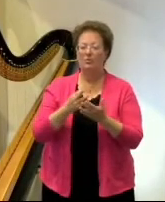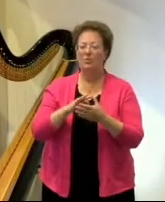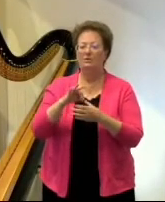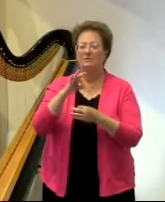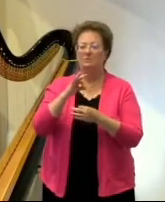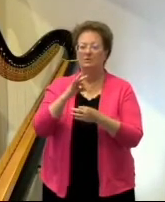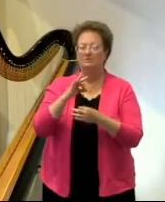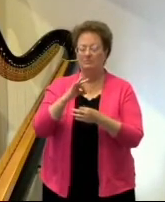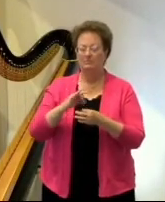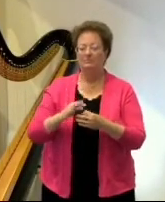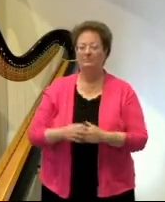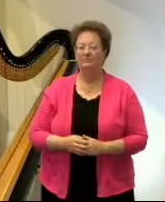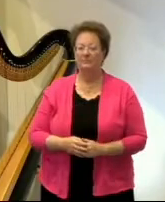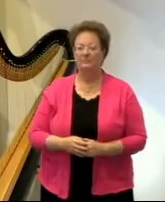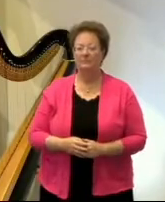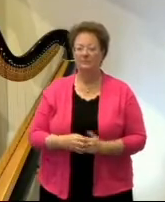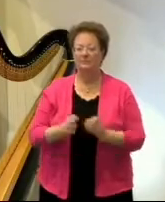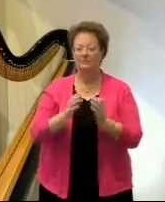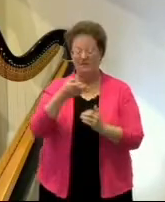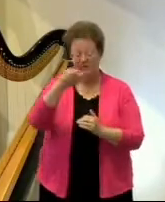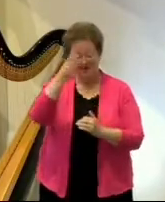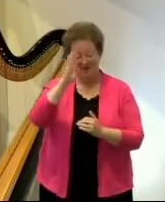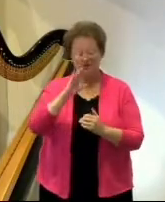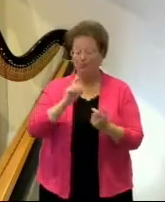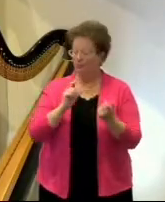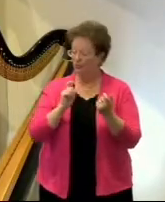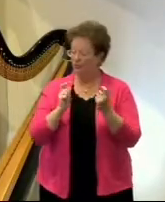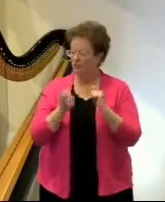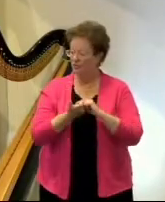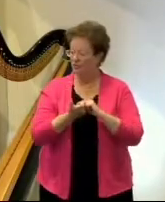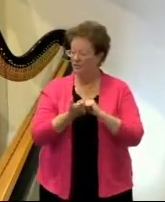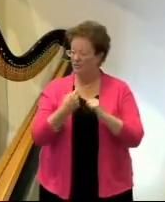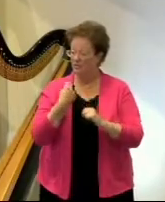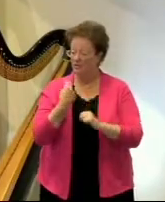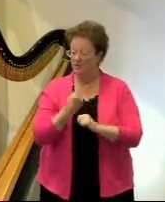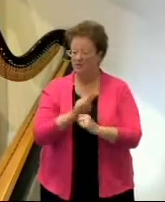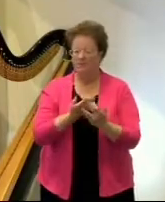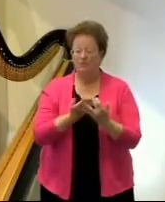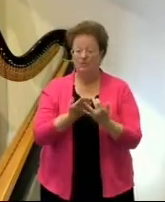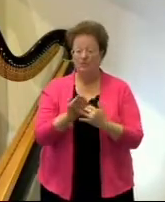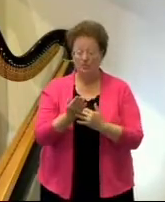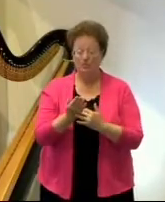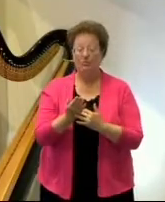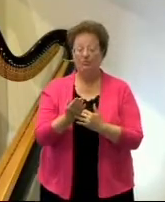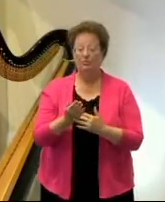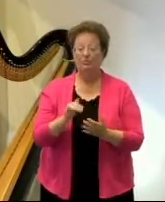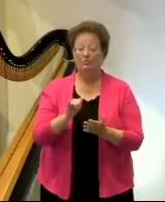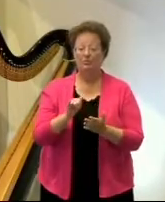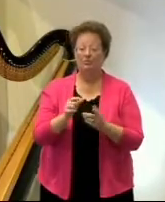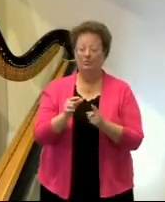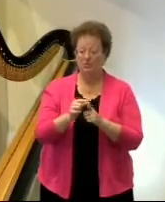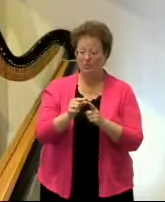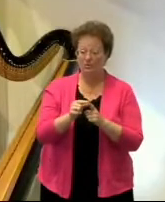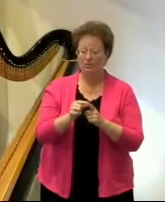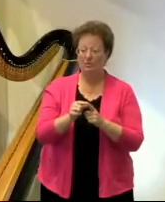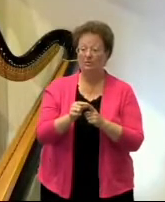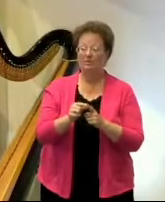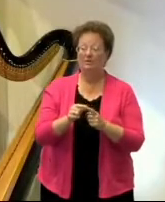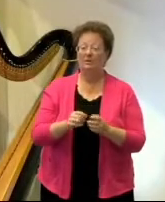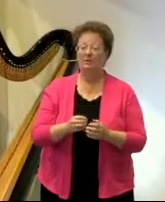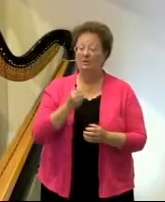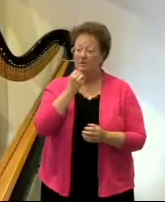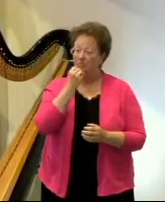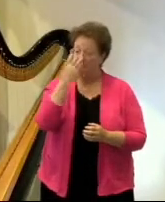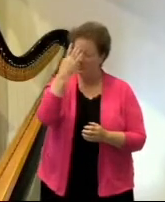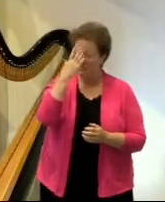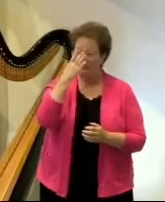Spirit." God converts through these means of grace. We call this mediate